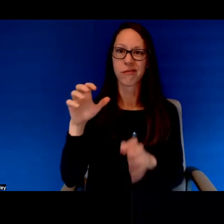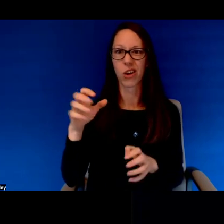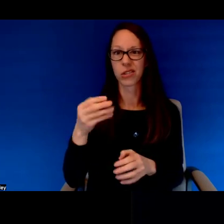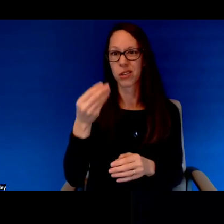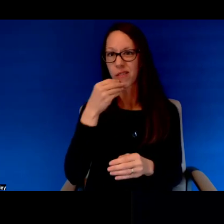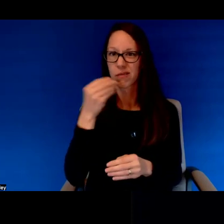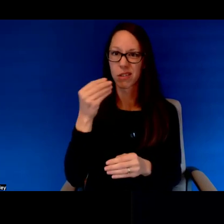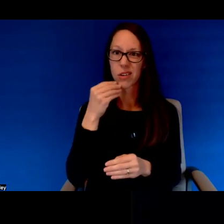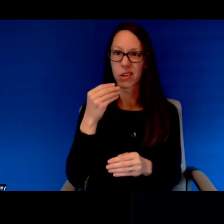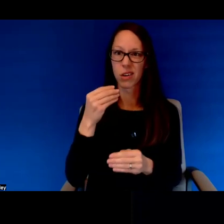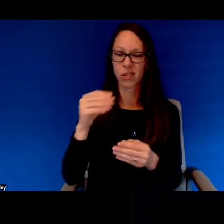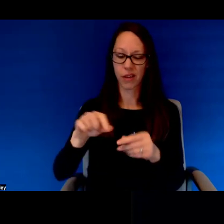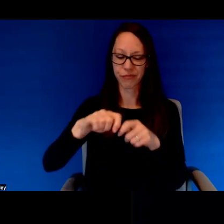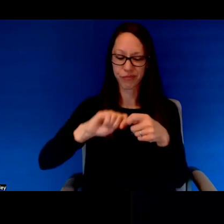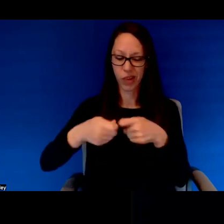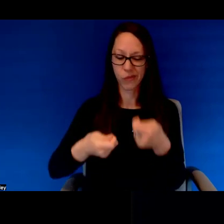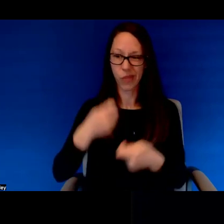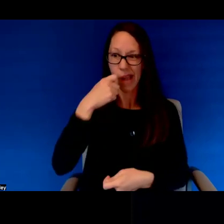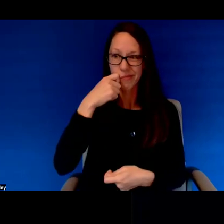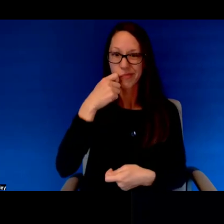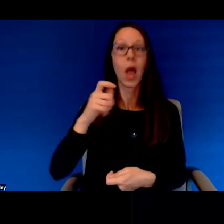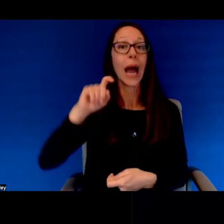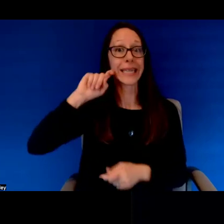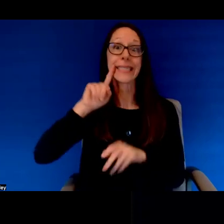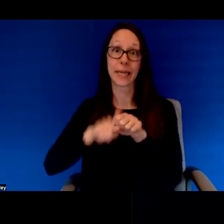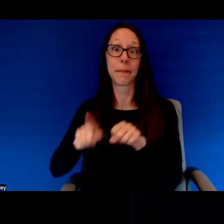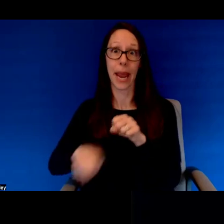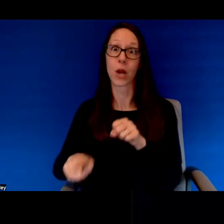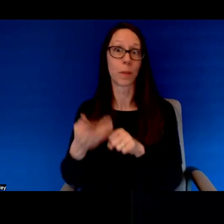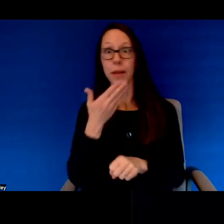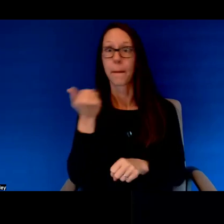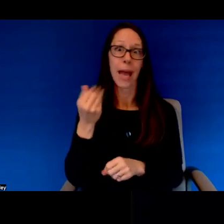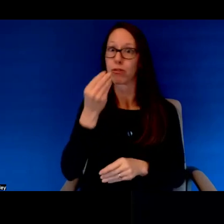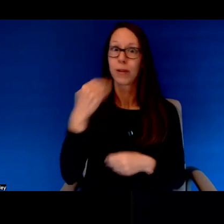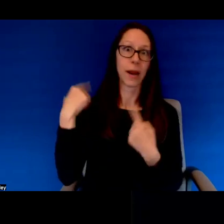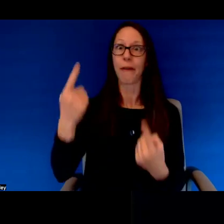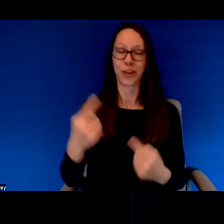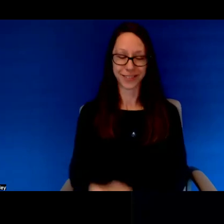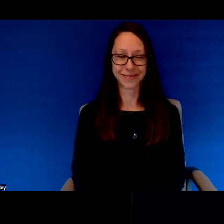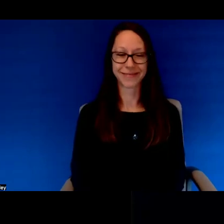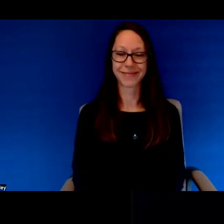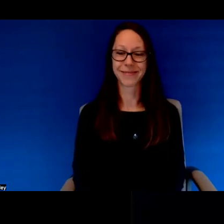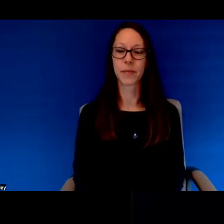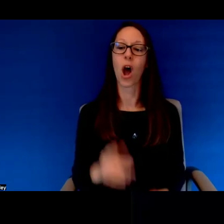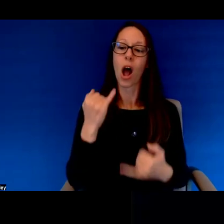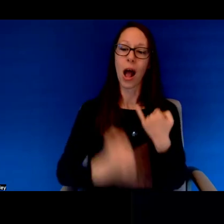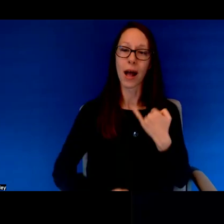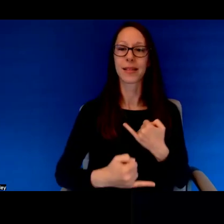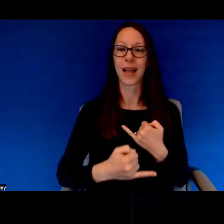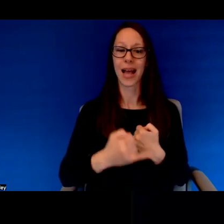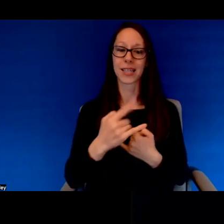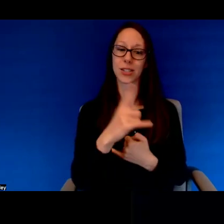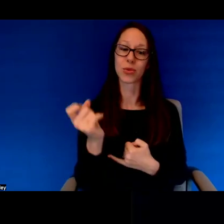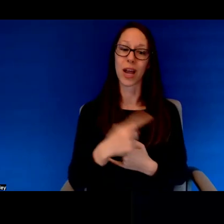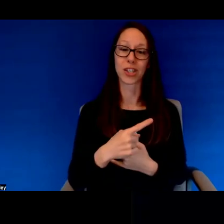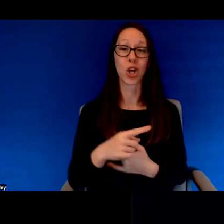is going to be the best thing you've ever eaten. Very cool. Ethan wants to know, this is going to be our last audience question. We still have 233 questions, so